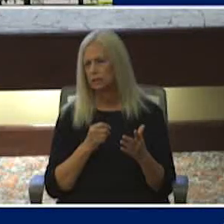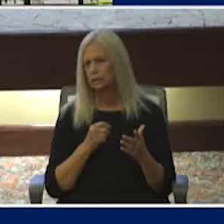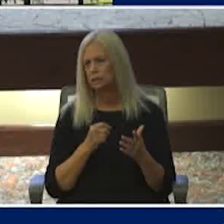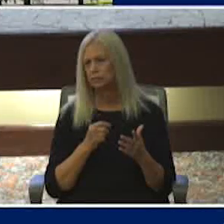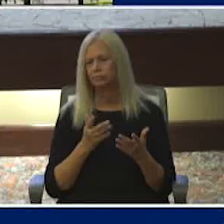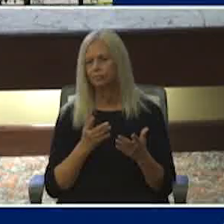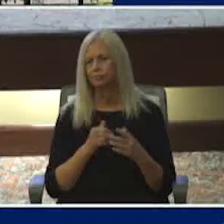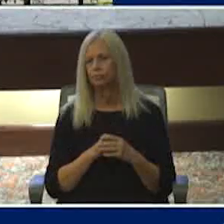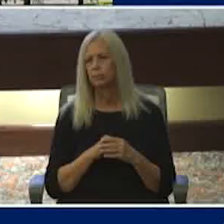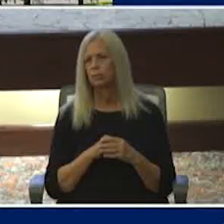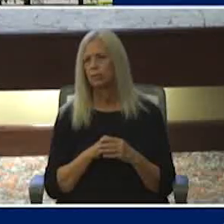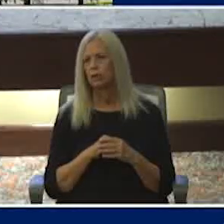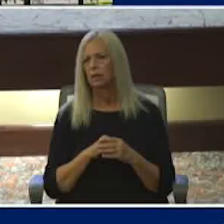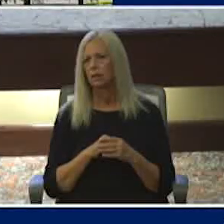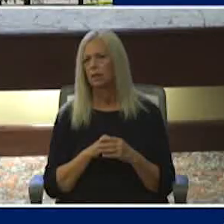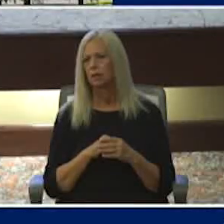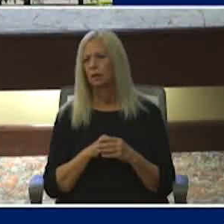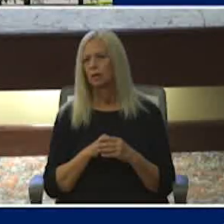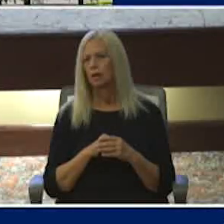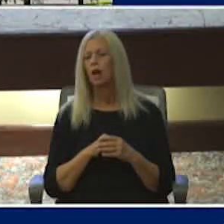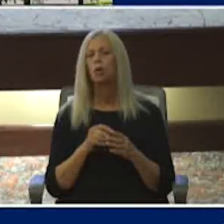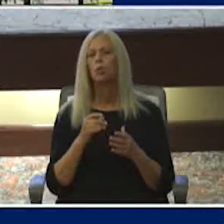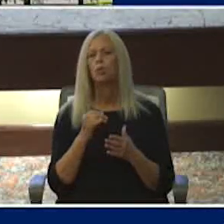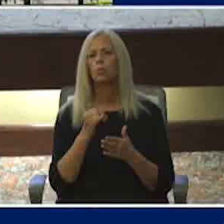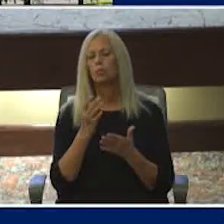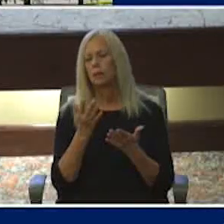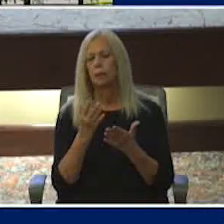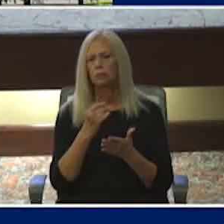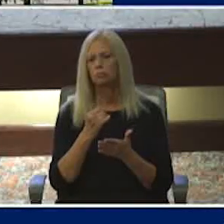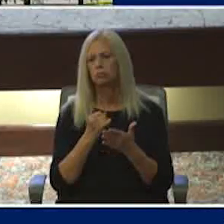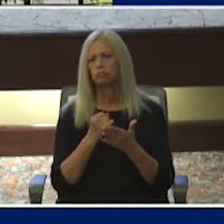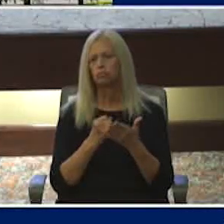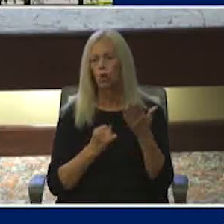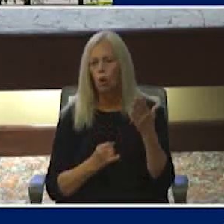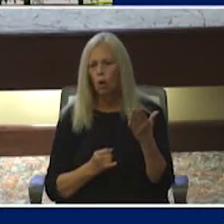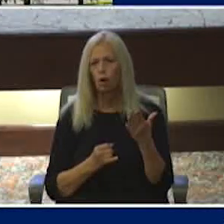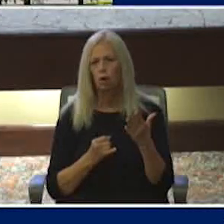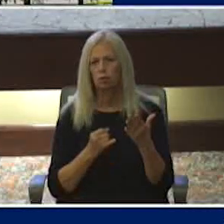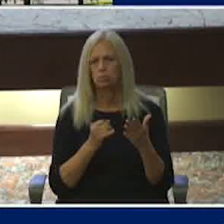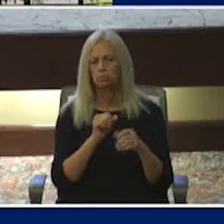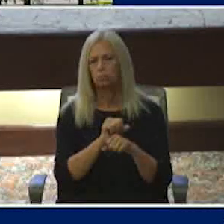that space to have an artistic touch. Sure.